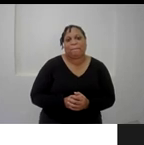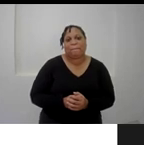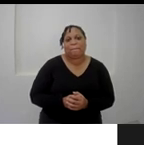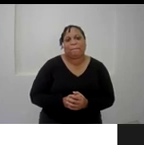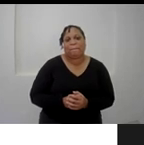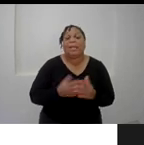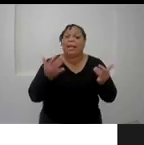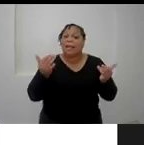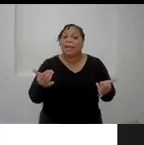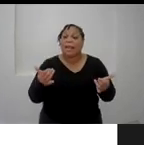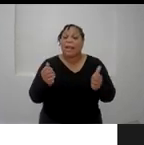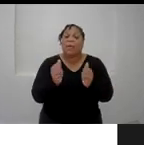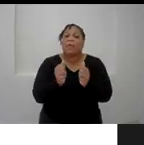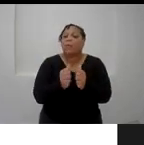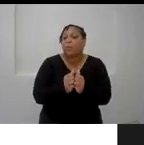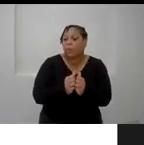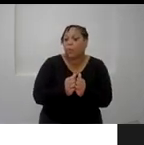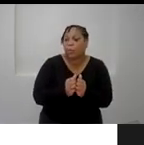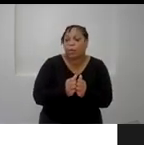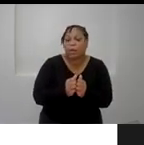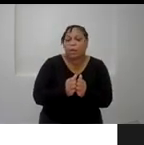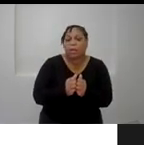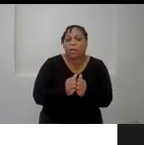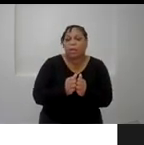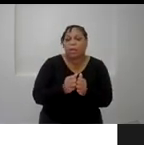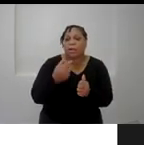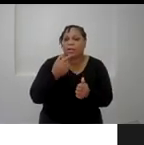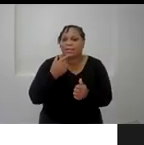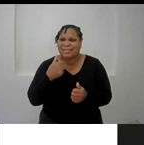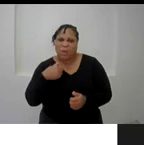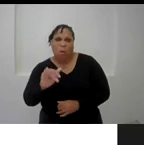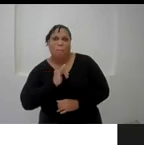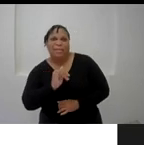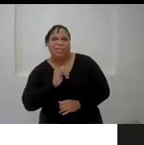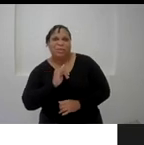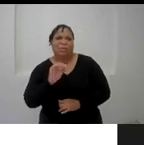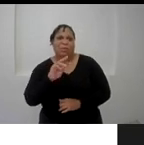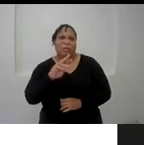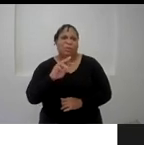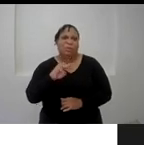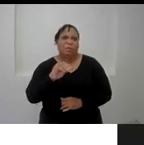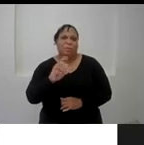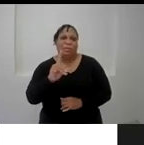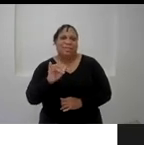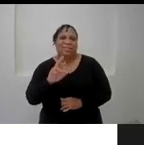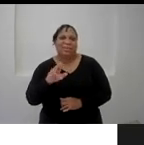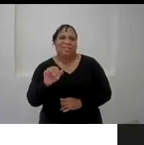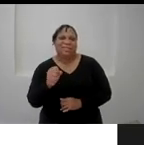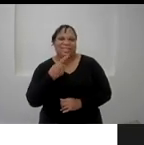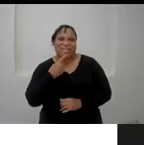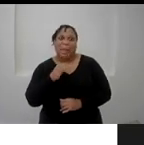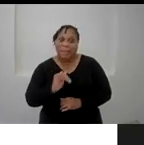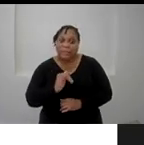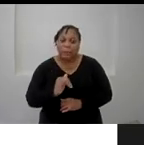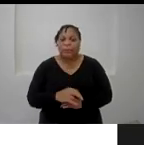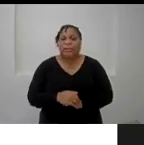Now with the, Kelly Medeiros says me too. So she's glad to hear it too. All right.